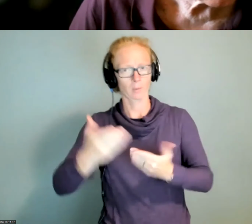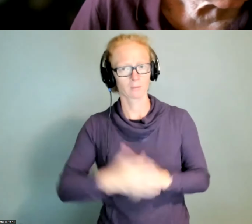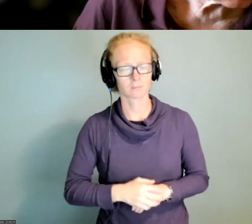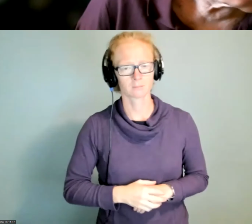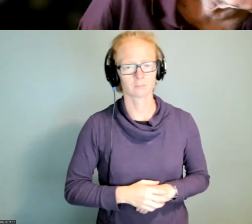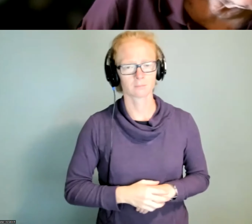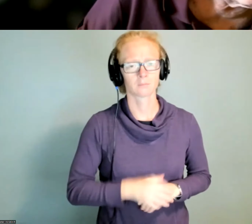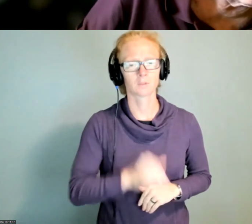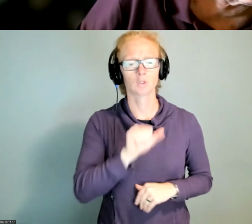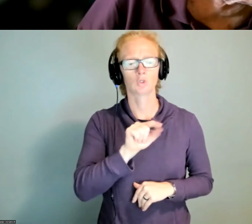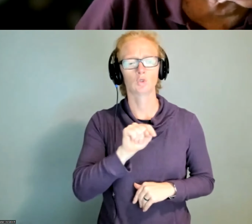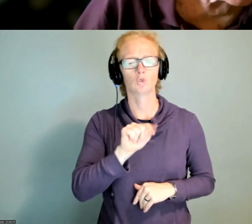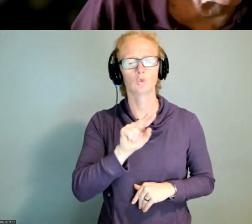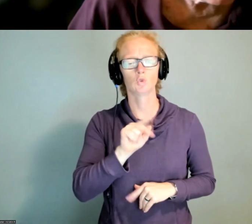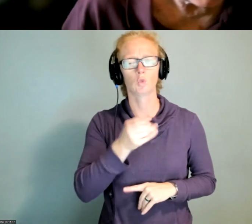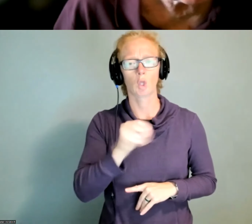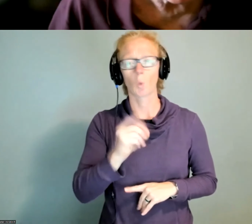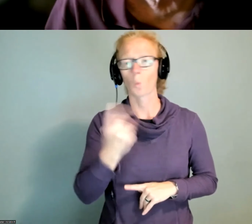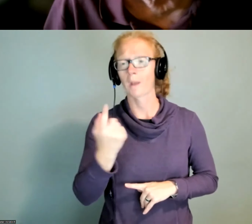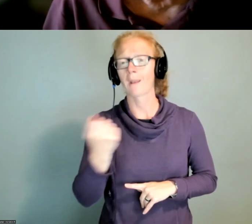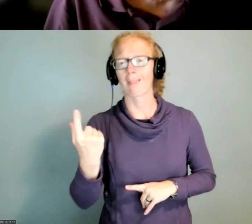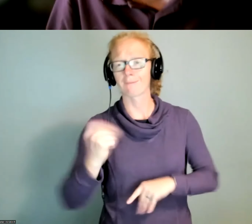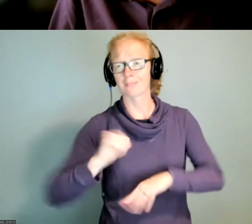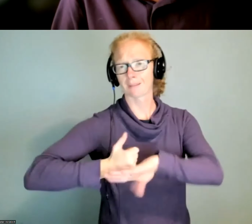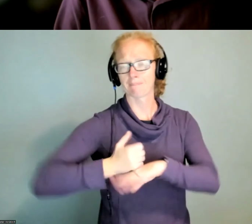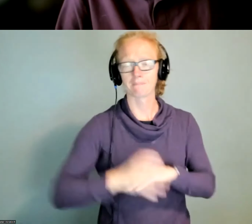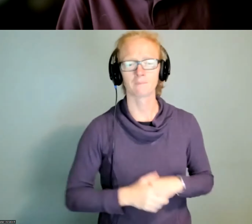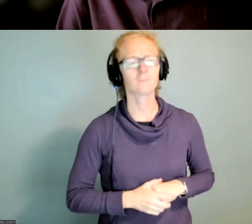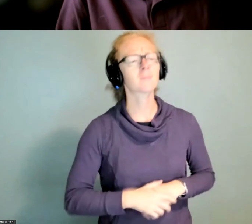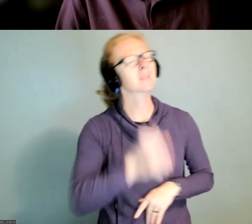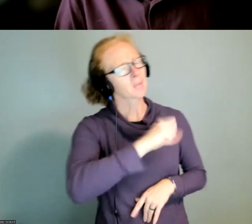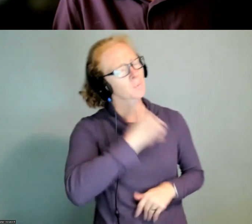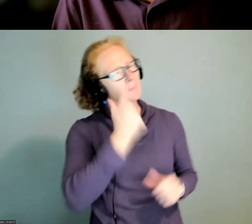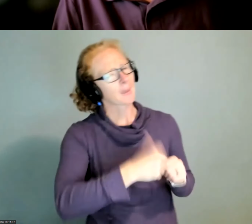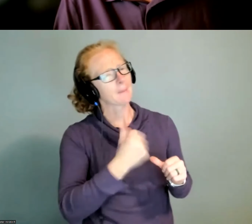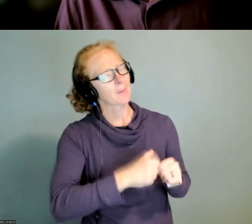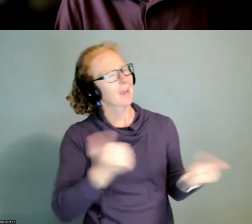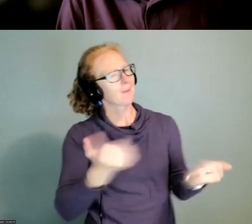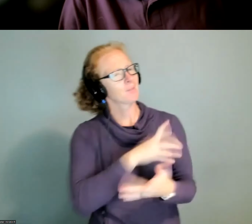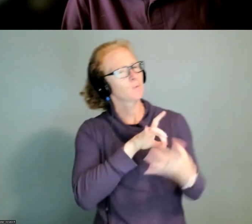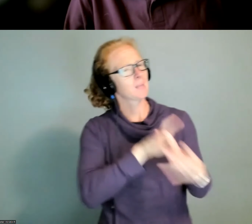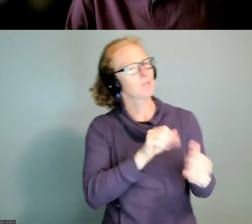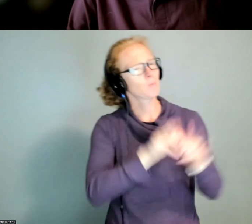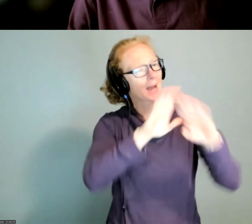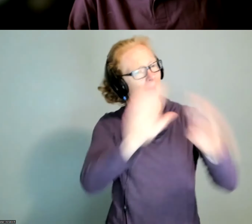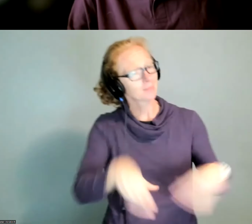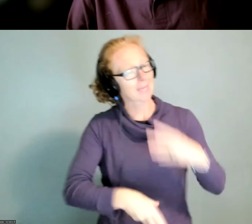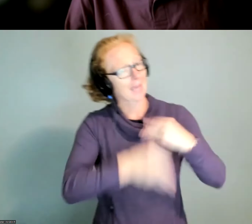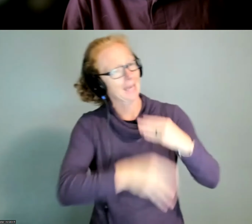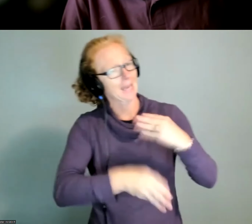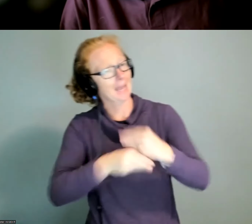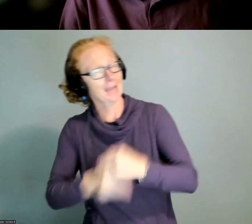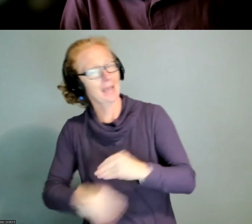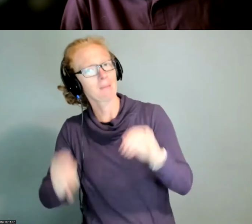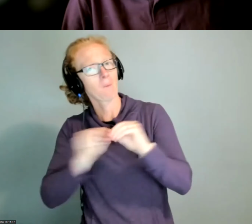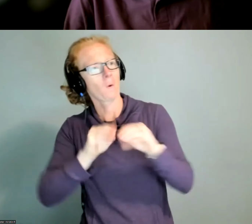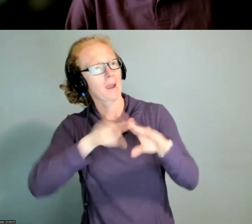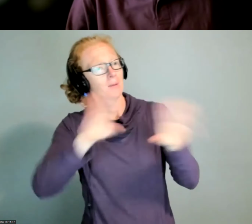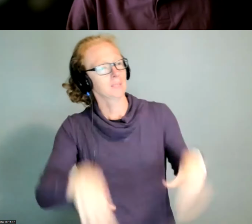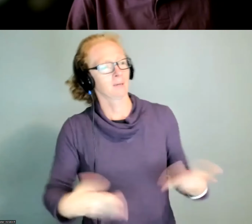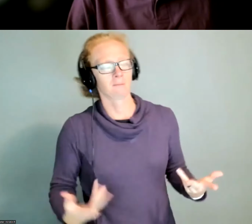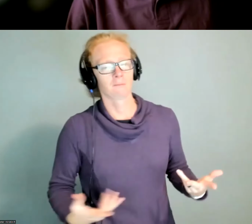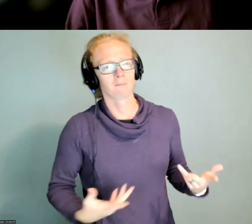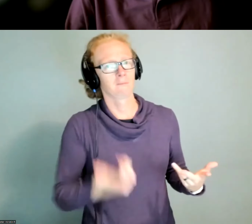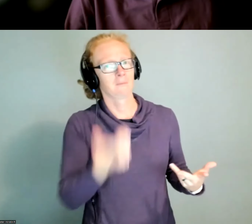Studio 111 put together. Yeah, and bear in mind, this also has all to do with housing we're adding. I mean, anywhere